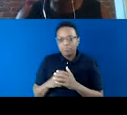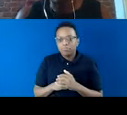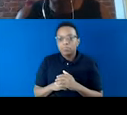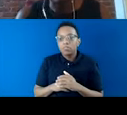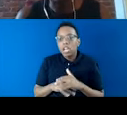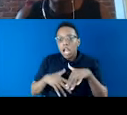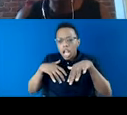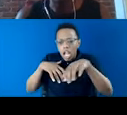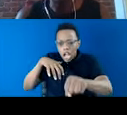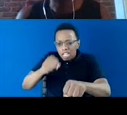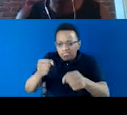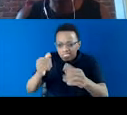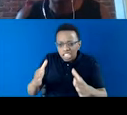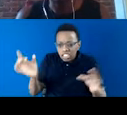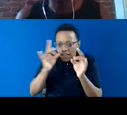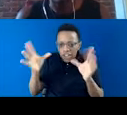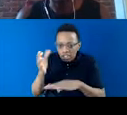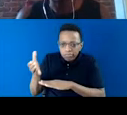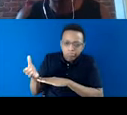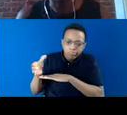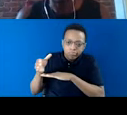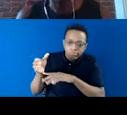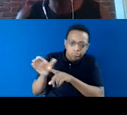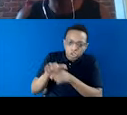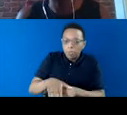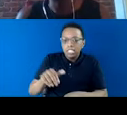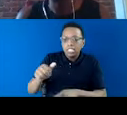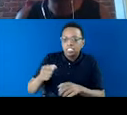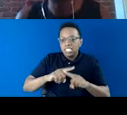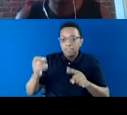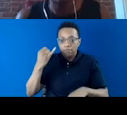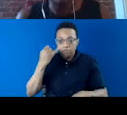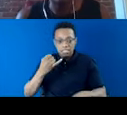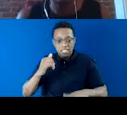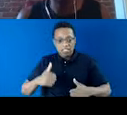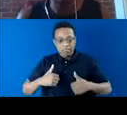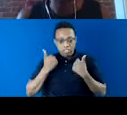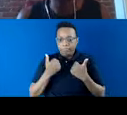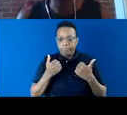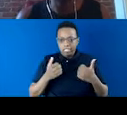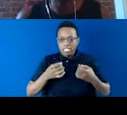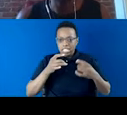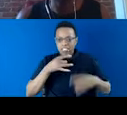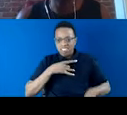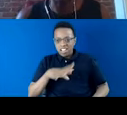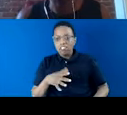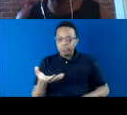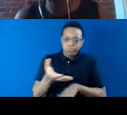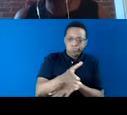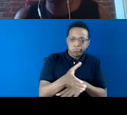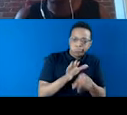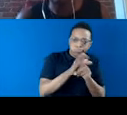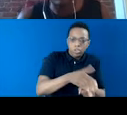Colonizers violently suppressed any ways of being that they didn't like. Often the first people to be affected by this kind of violence were people who didn't